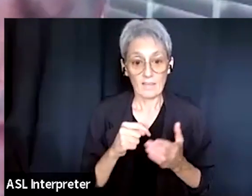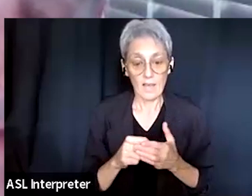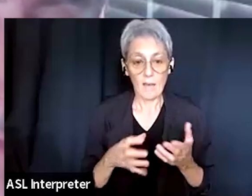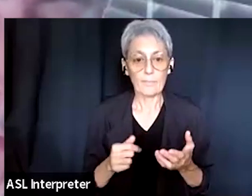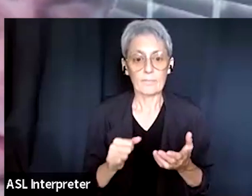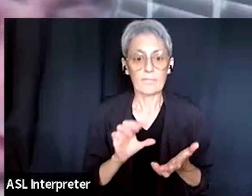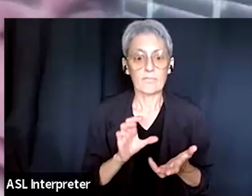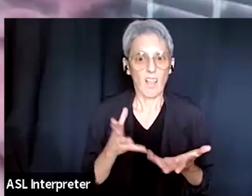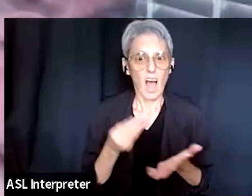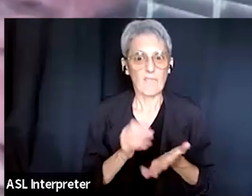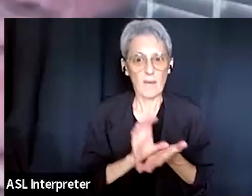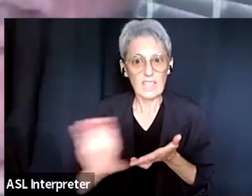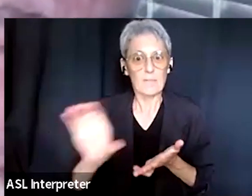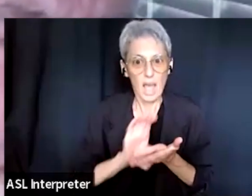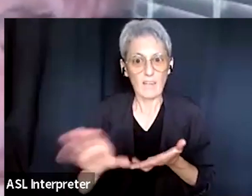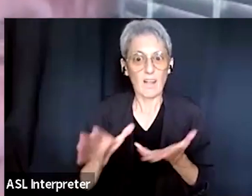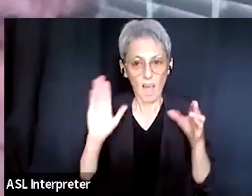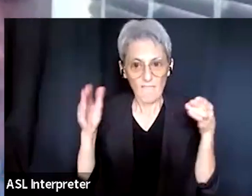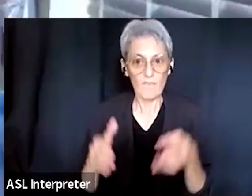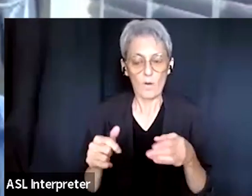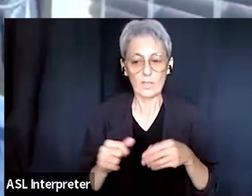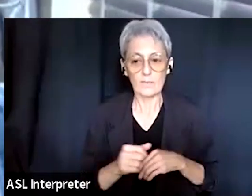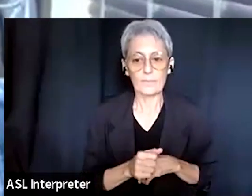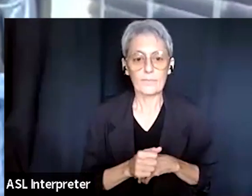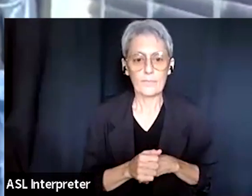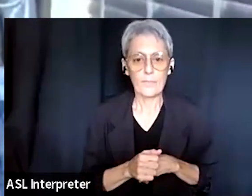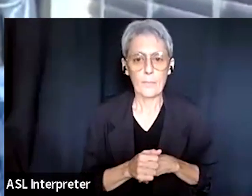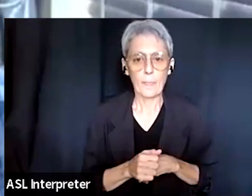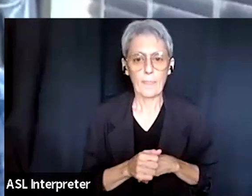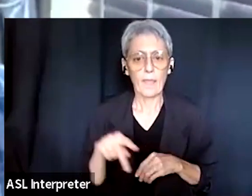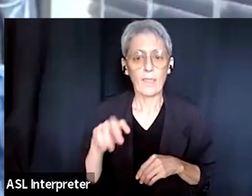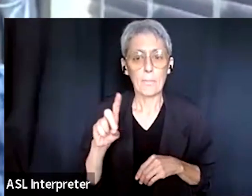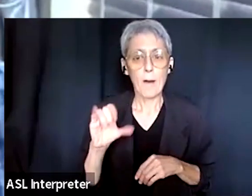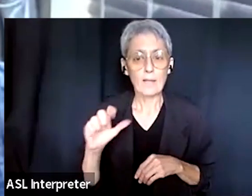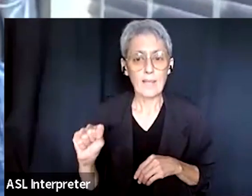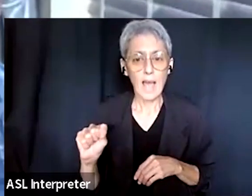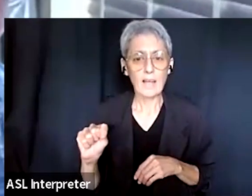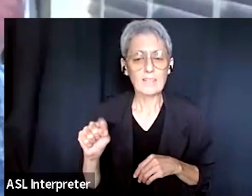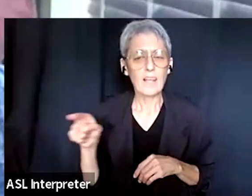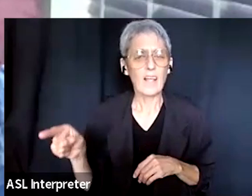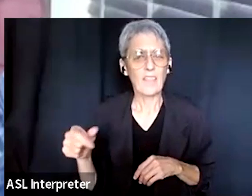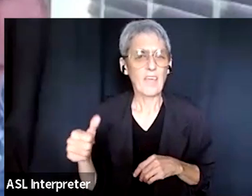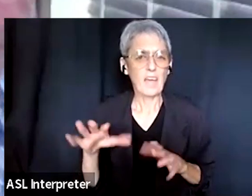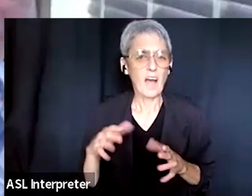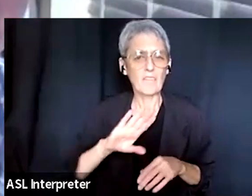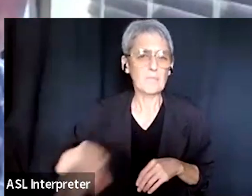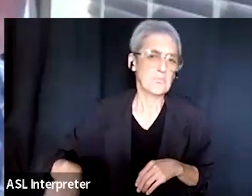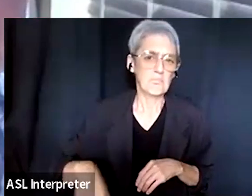And actually, it's dismissed a little bit in the podcast as kind of